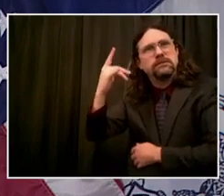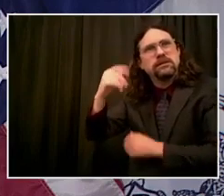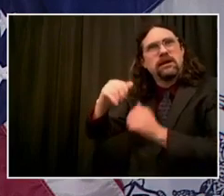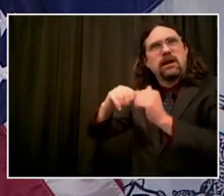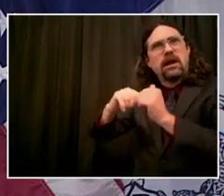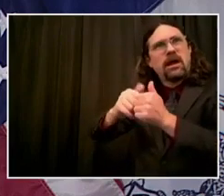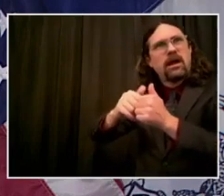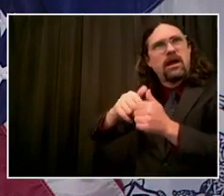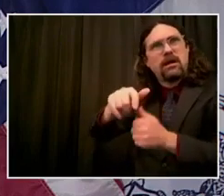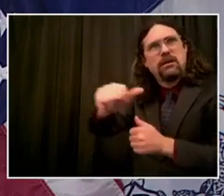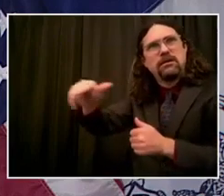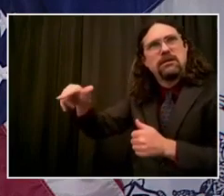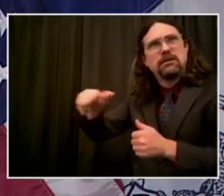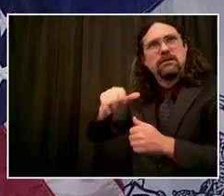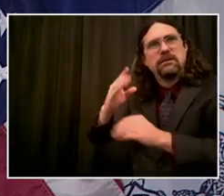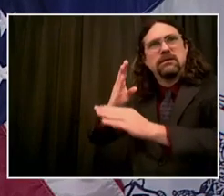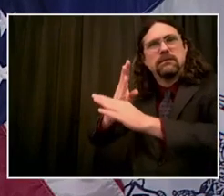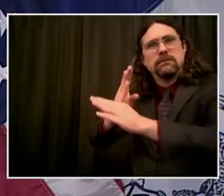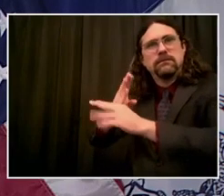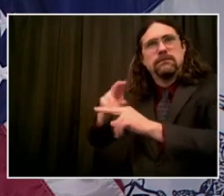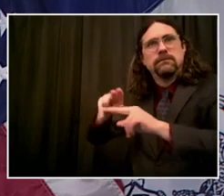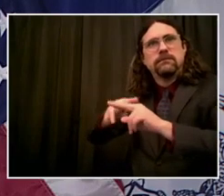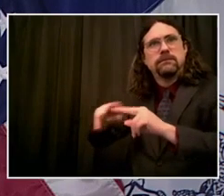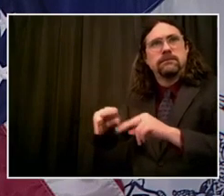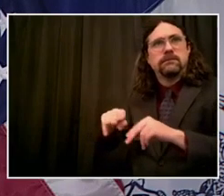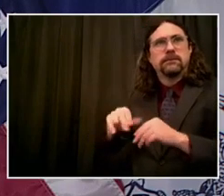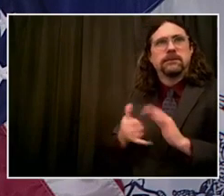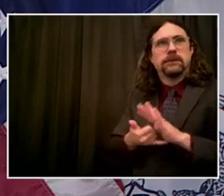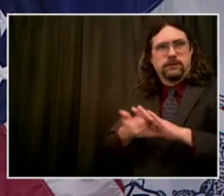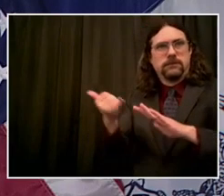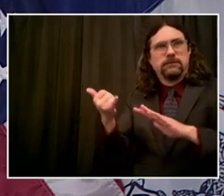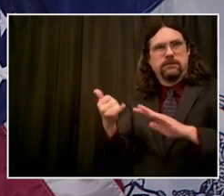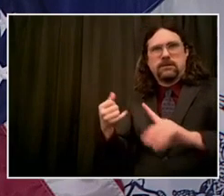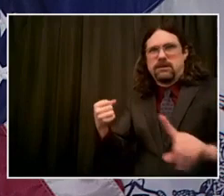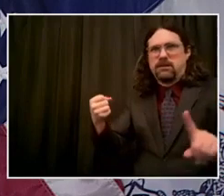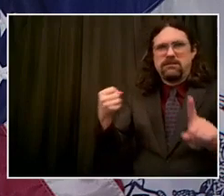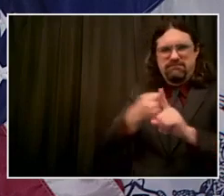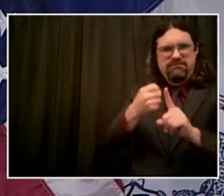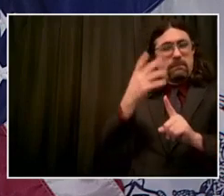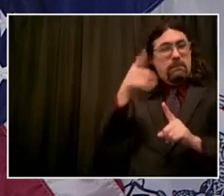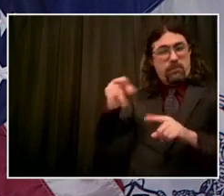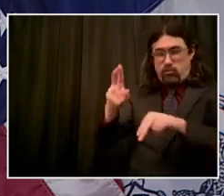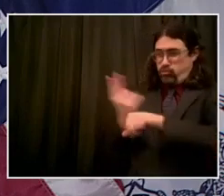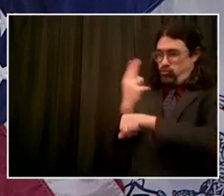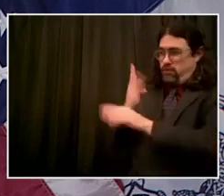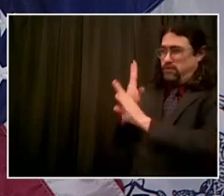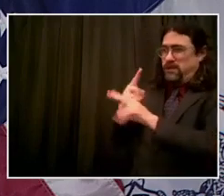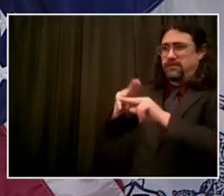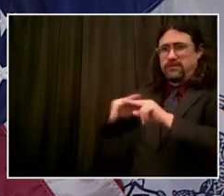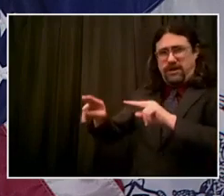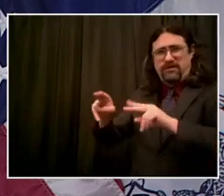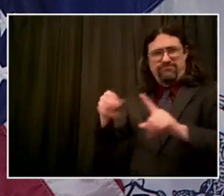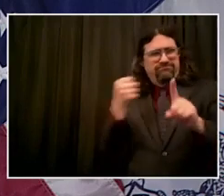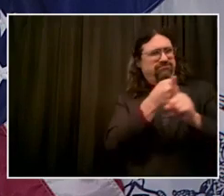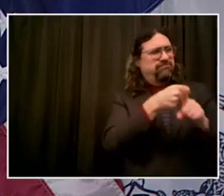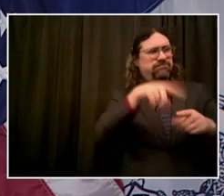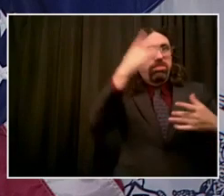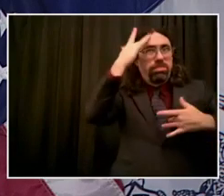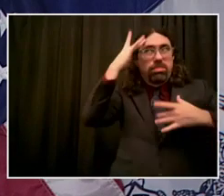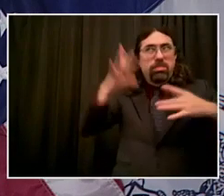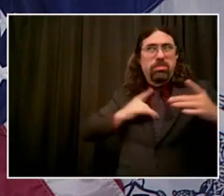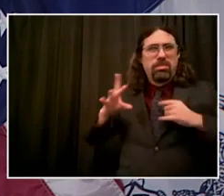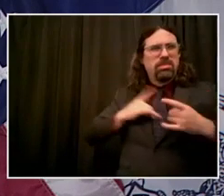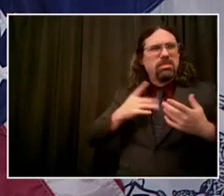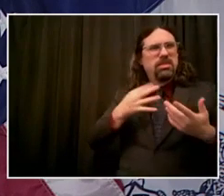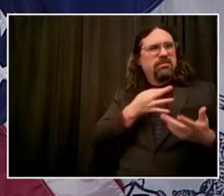the federal government, that topic right there gets a heavy sigh from me, because they have so rarely been there when we needed them in